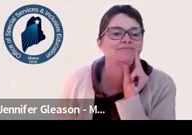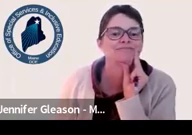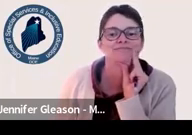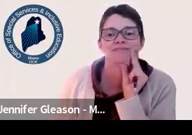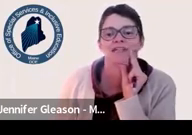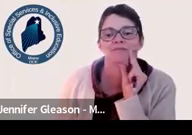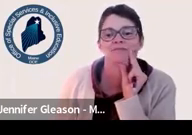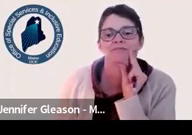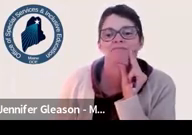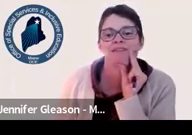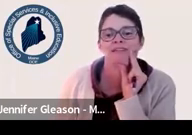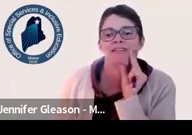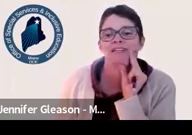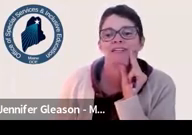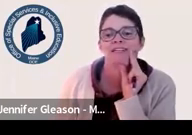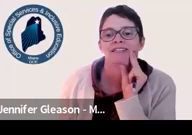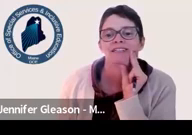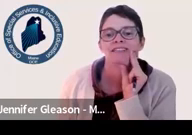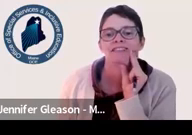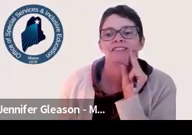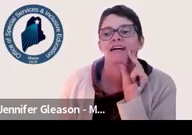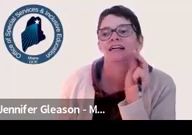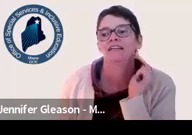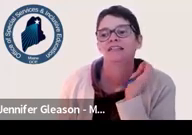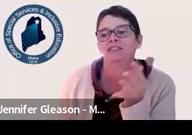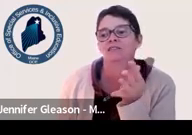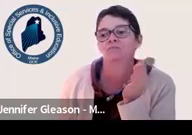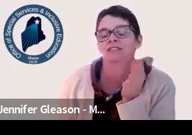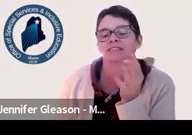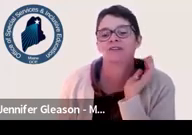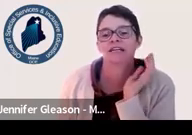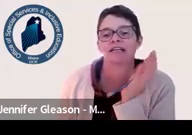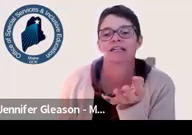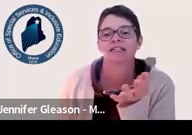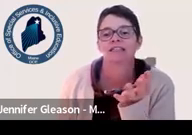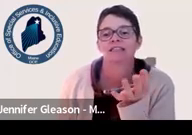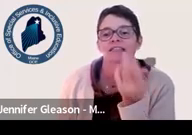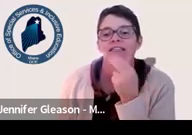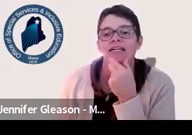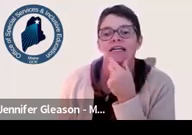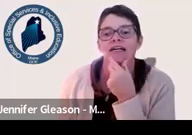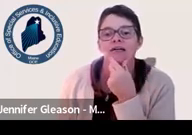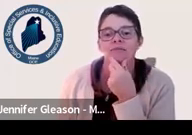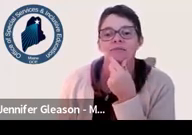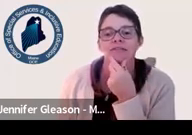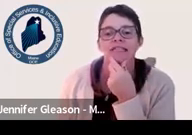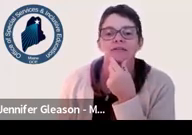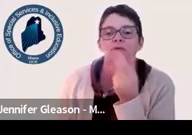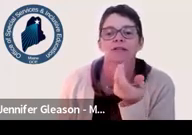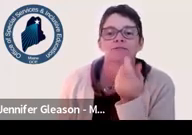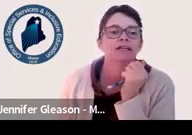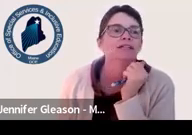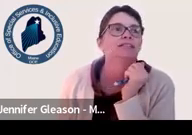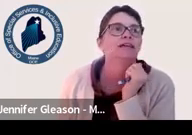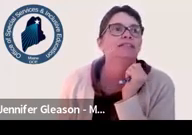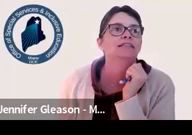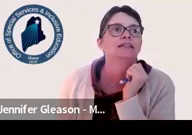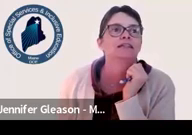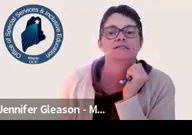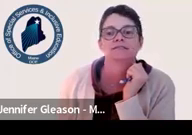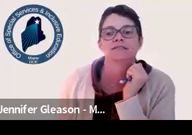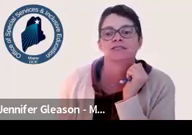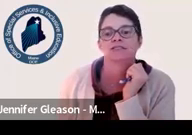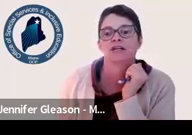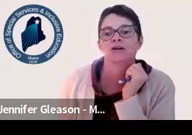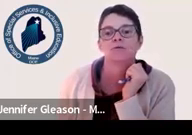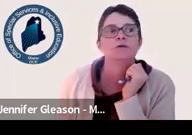Awesome. Yep. It's not a specific data point, right? It's less